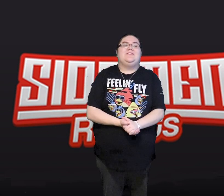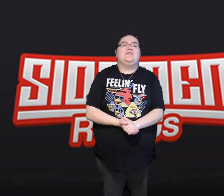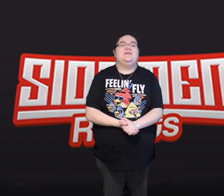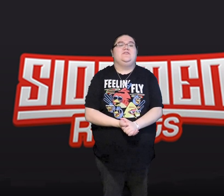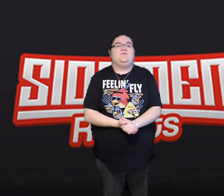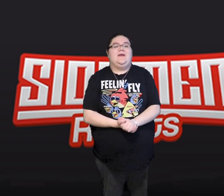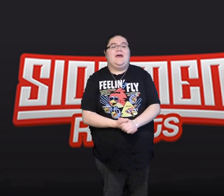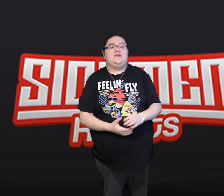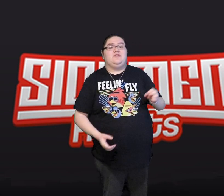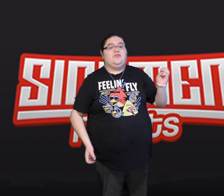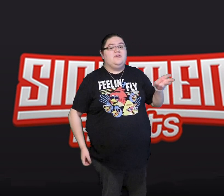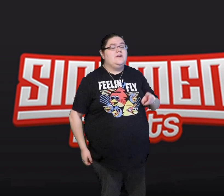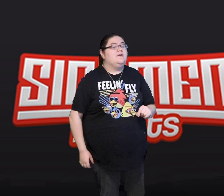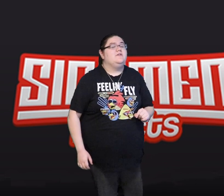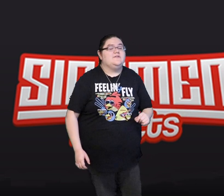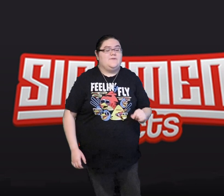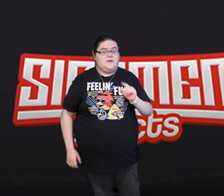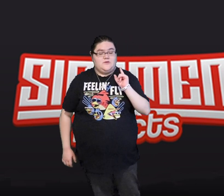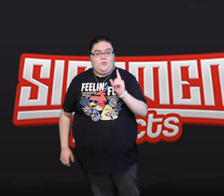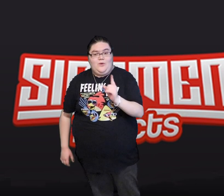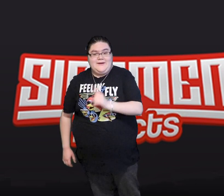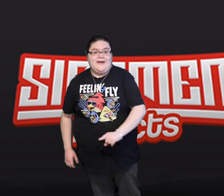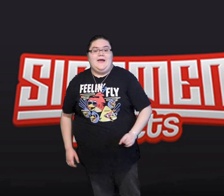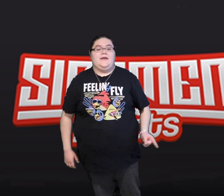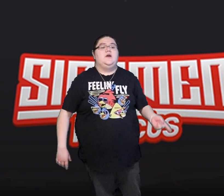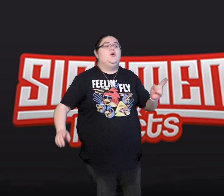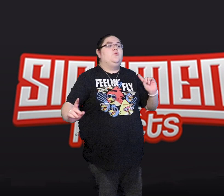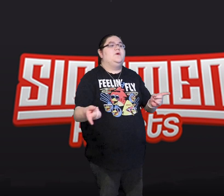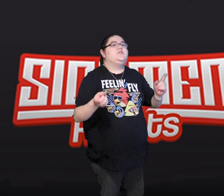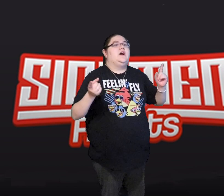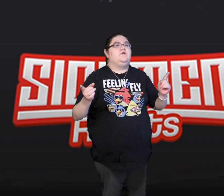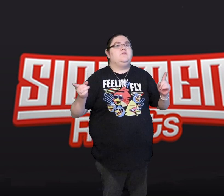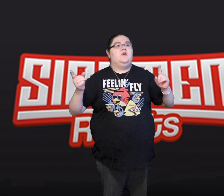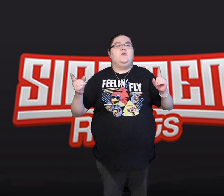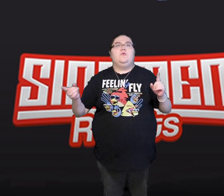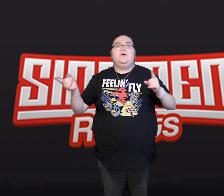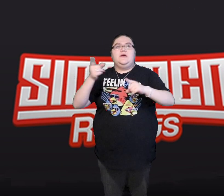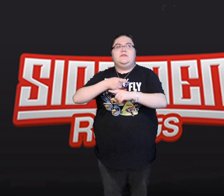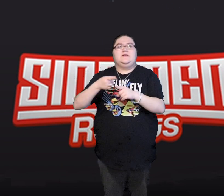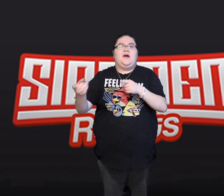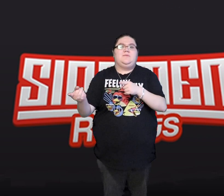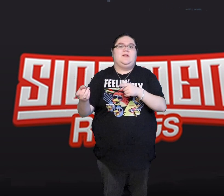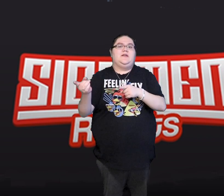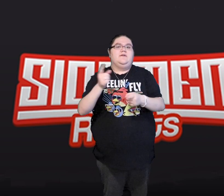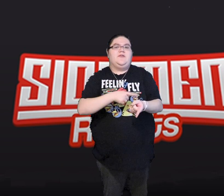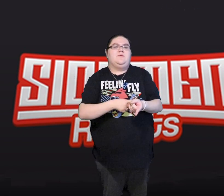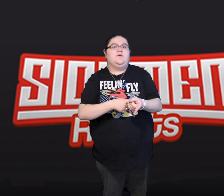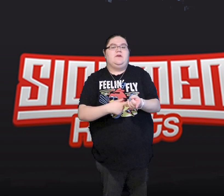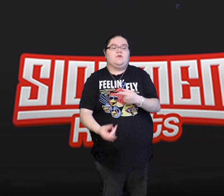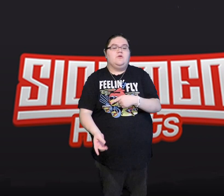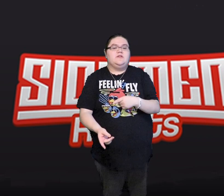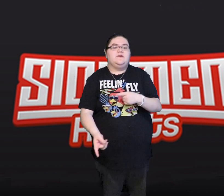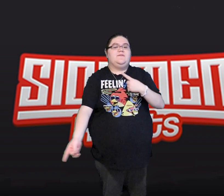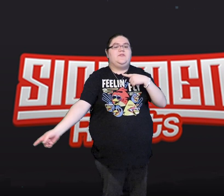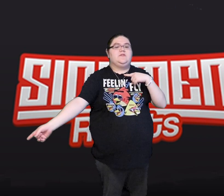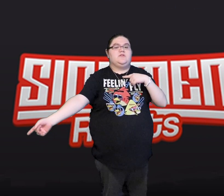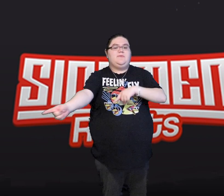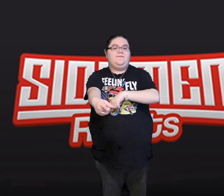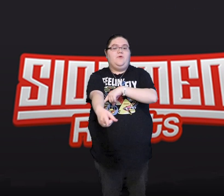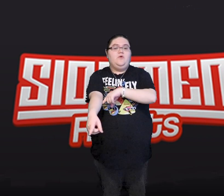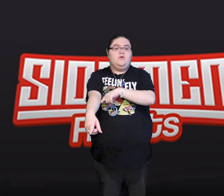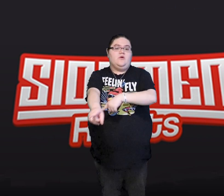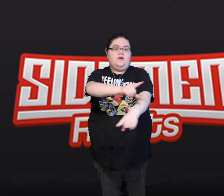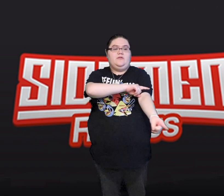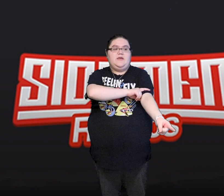Sidemen React, they're going to react to 30 girls versus one guy. Which, I don't know in the timeline of them when they record stuff, if this